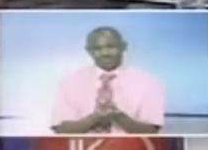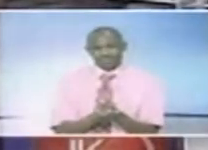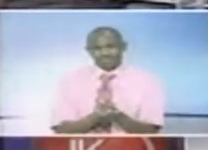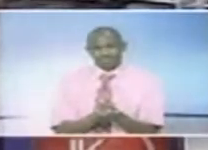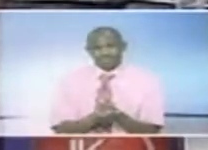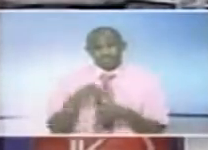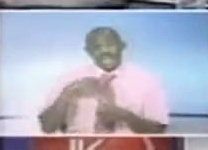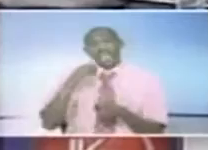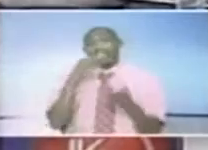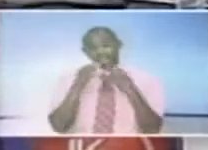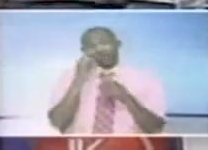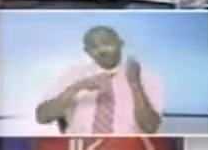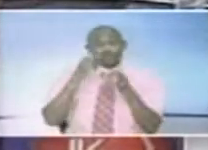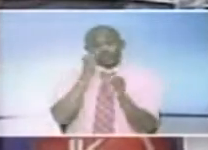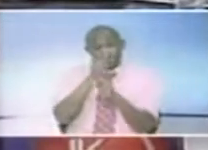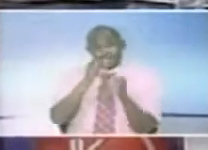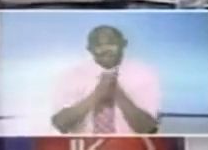for great job he's doing.